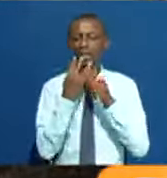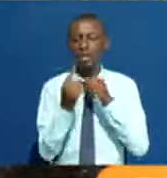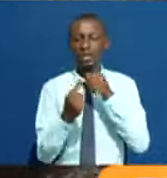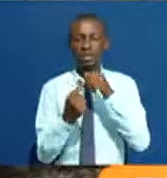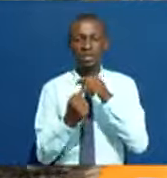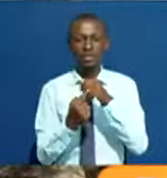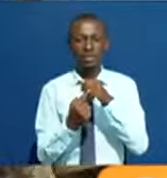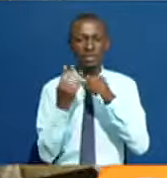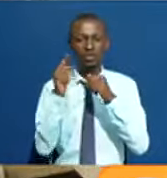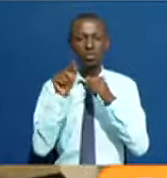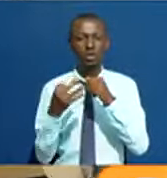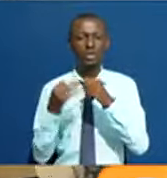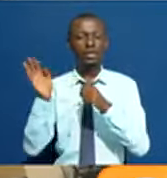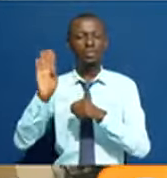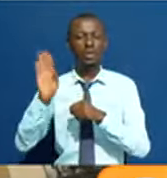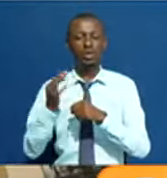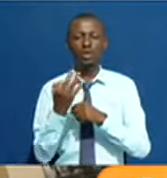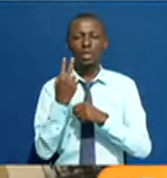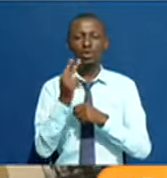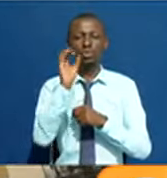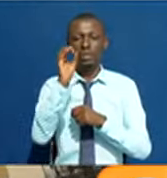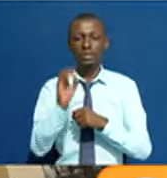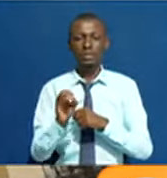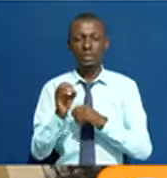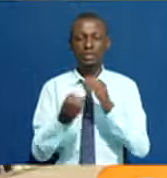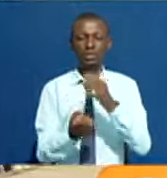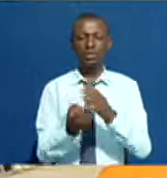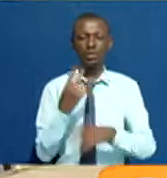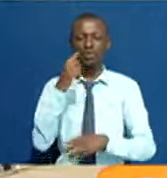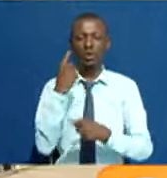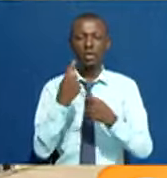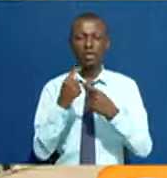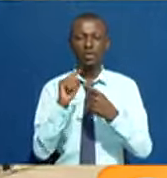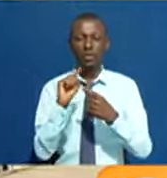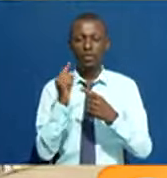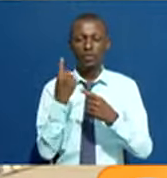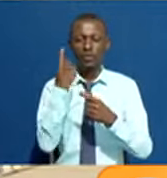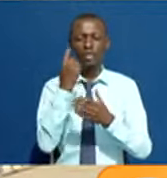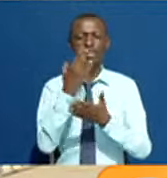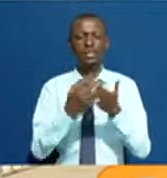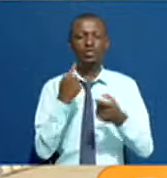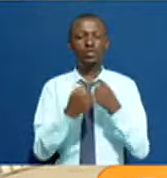billion shillings, a 32% growth from the first half of the year 2022.